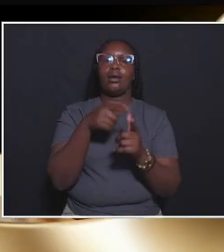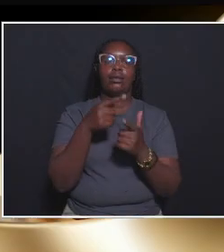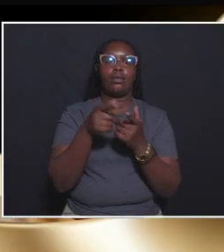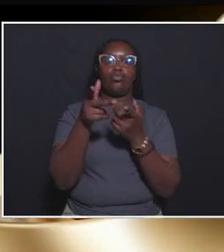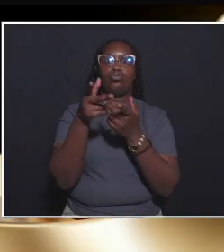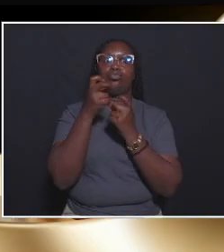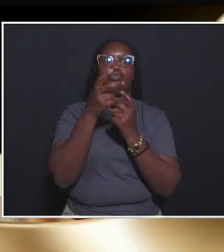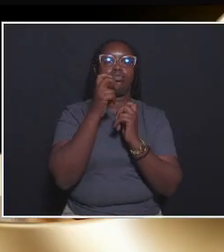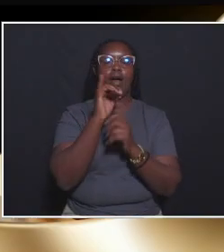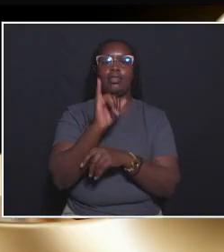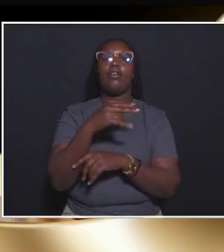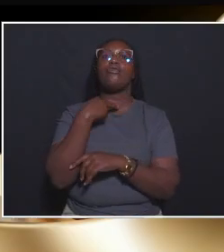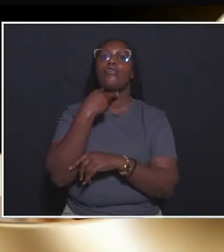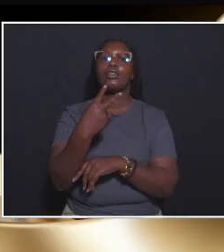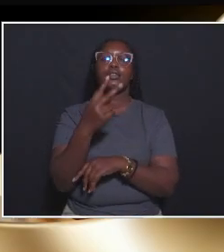this. Hear that movement.